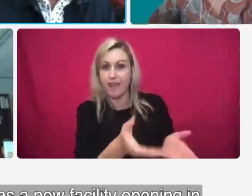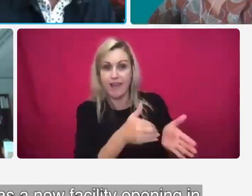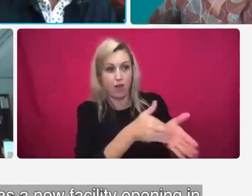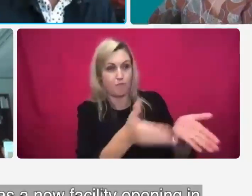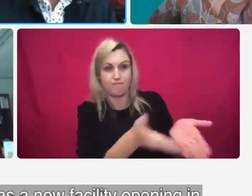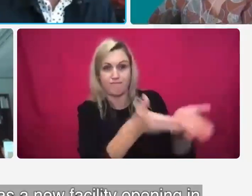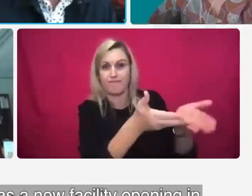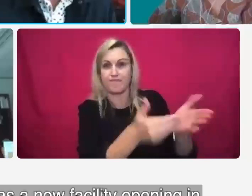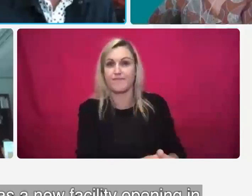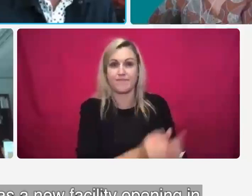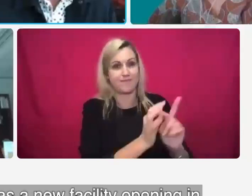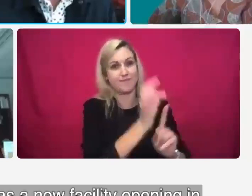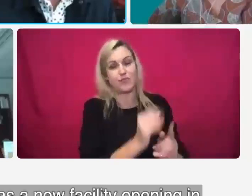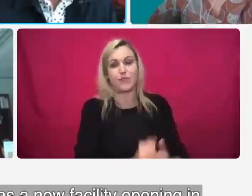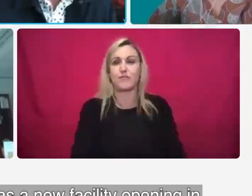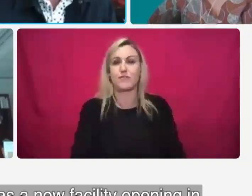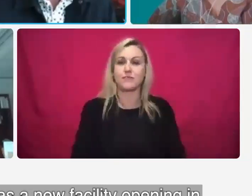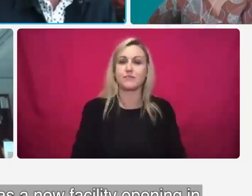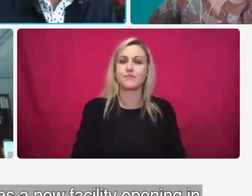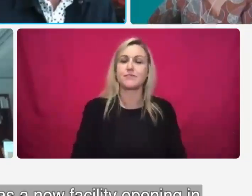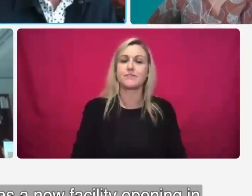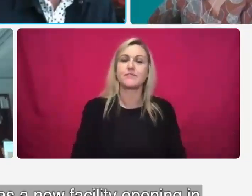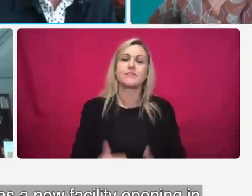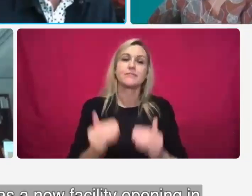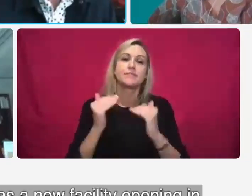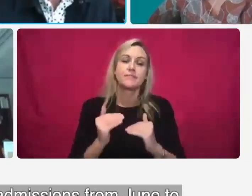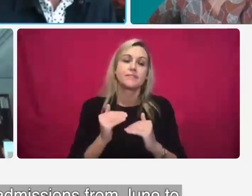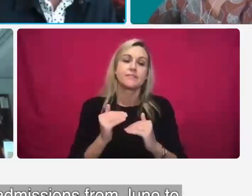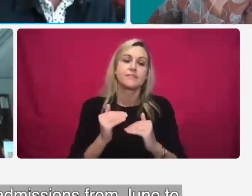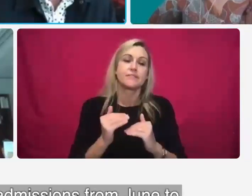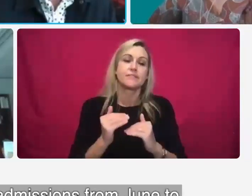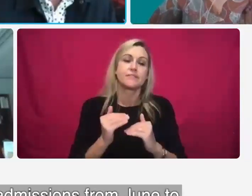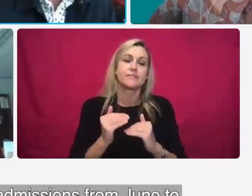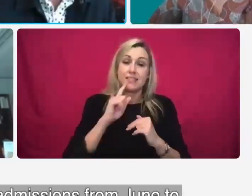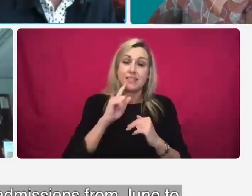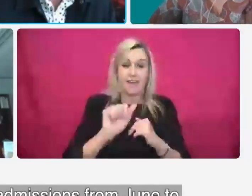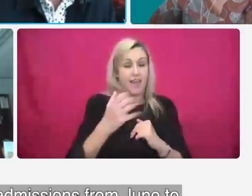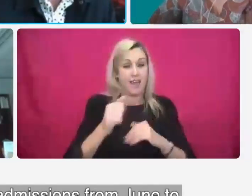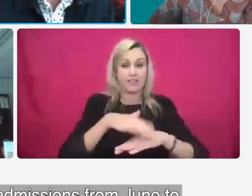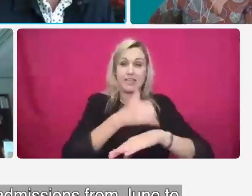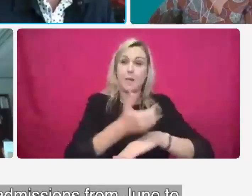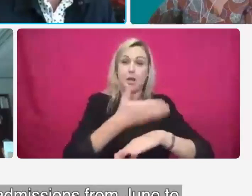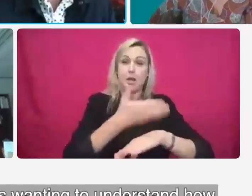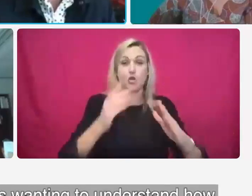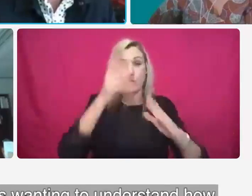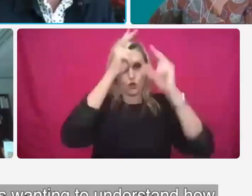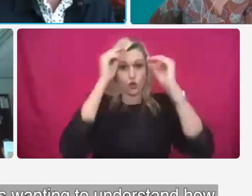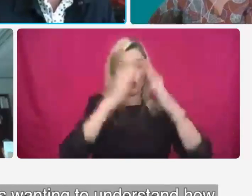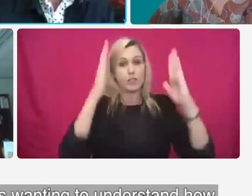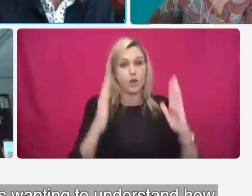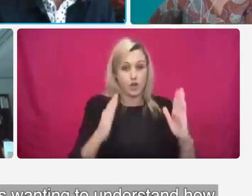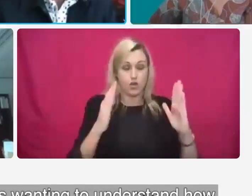Vicky asked, we noted that she has a new facility opening in June 22 with new admissions from June to